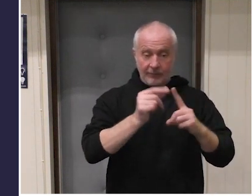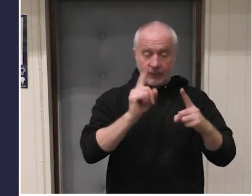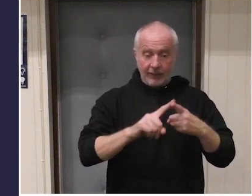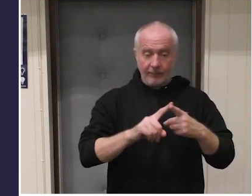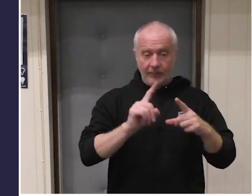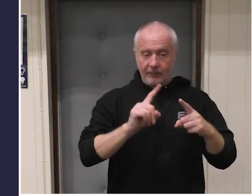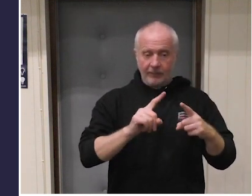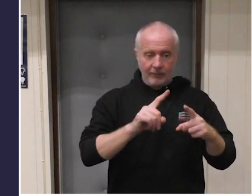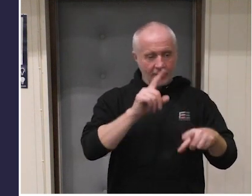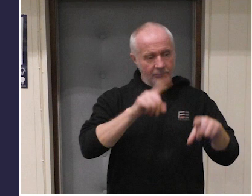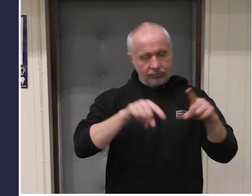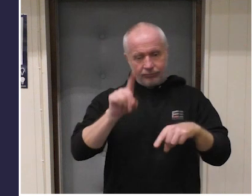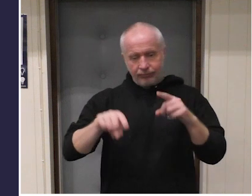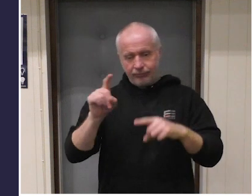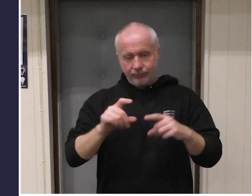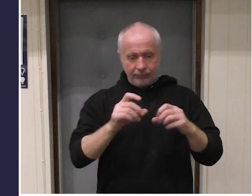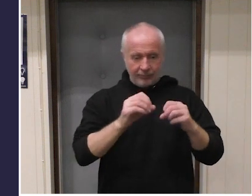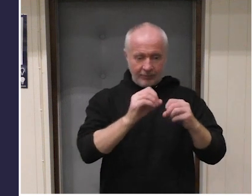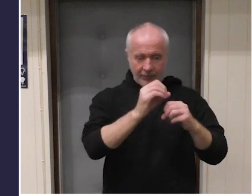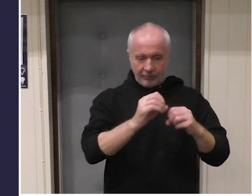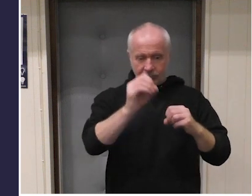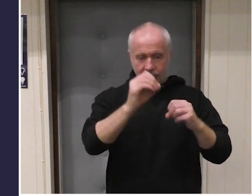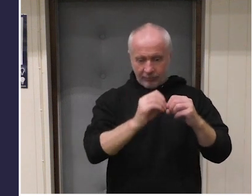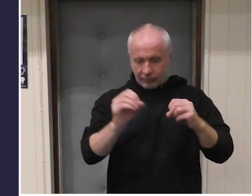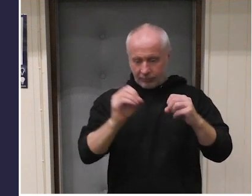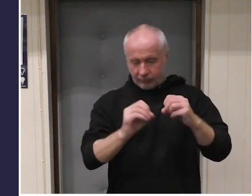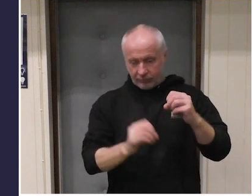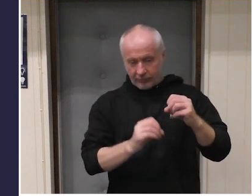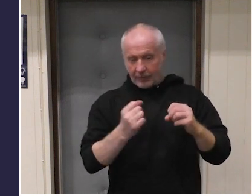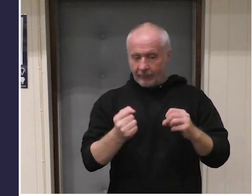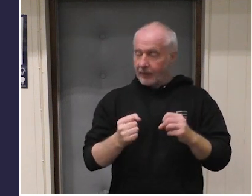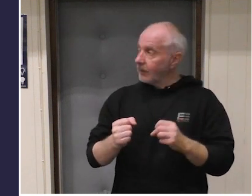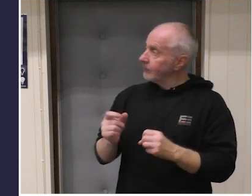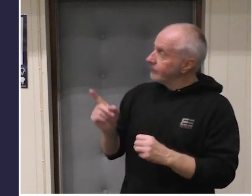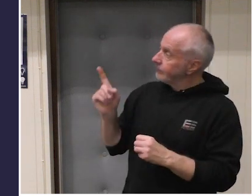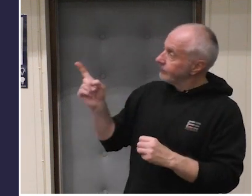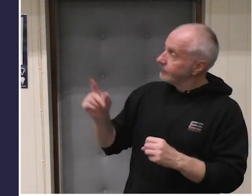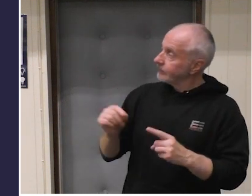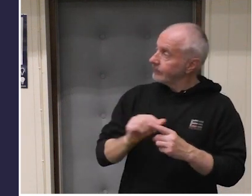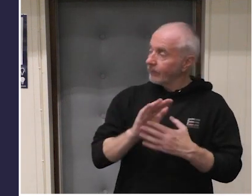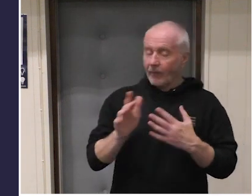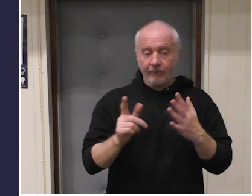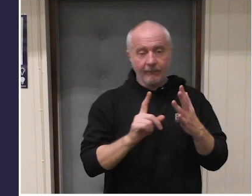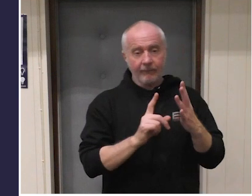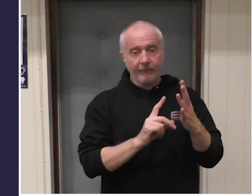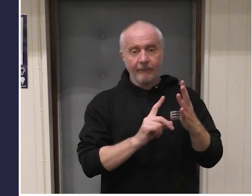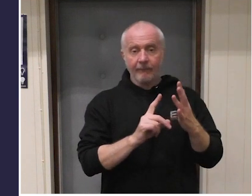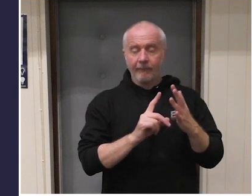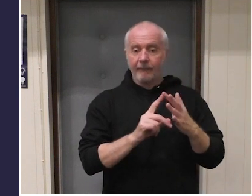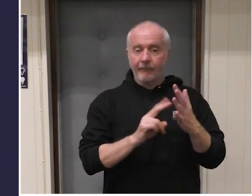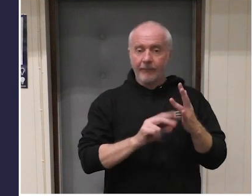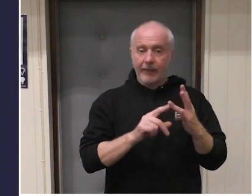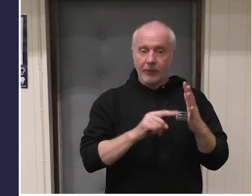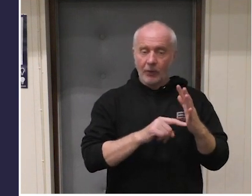variations that give different expressions between the phenotype. Okay? So variation, the mutations and the variation